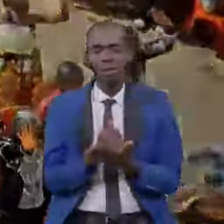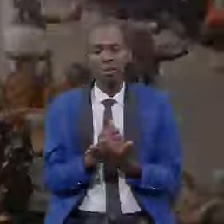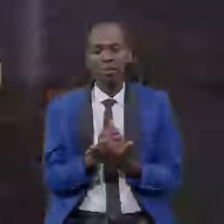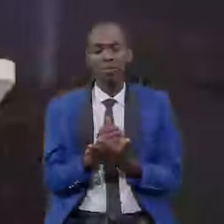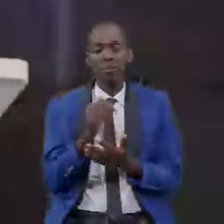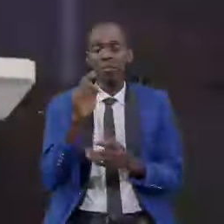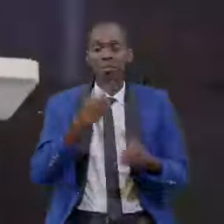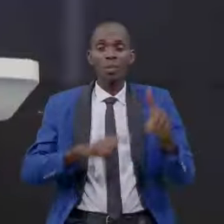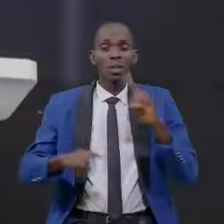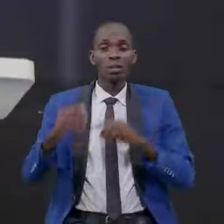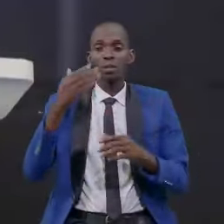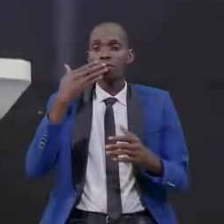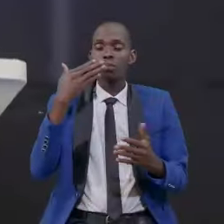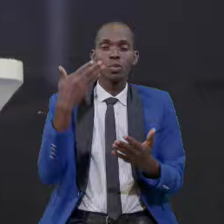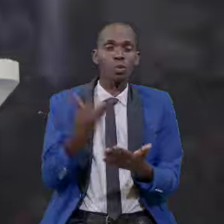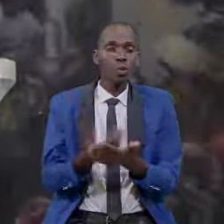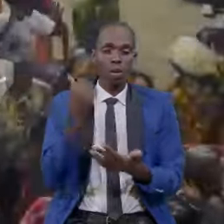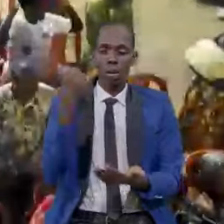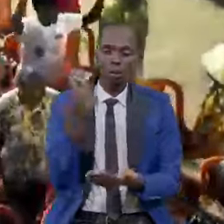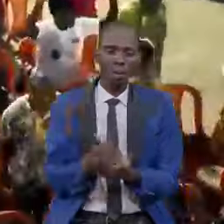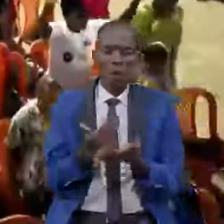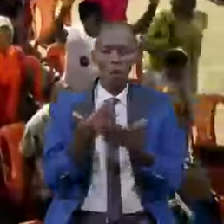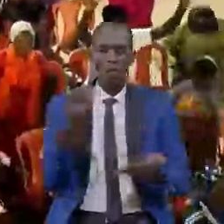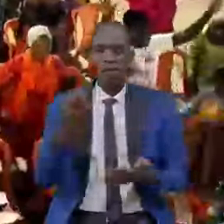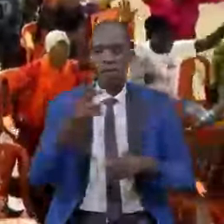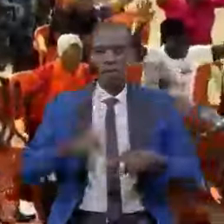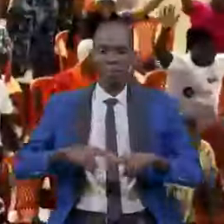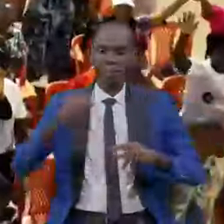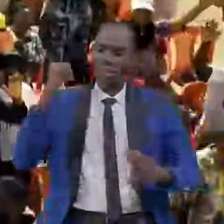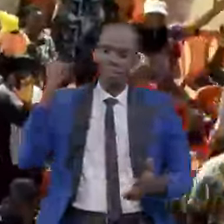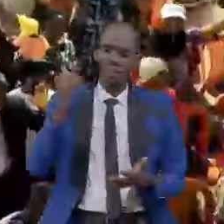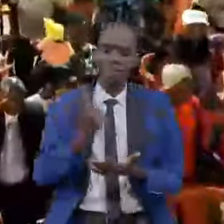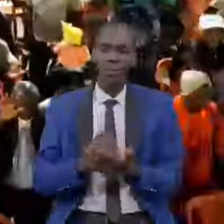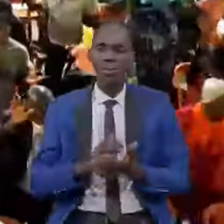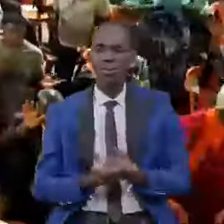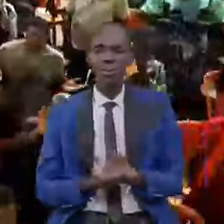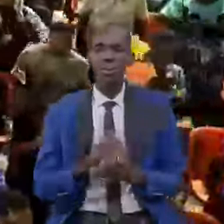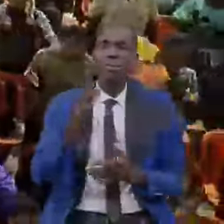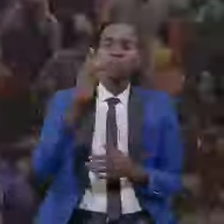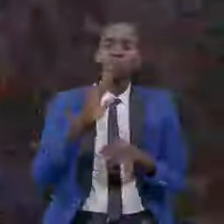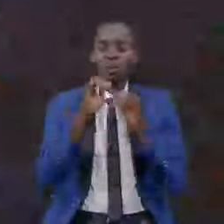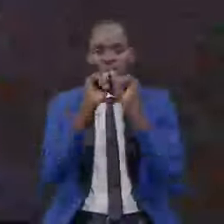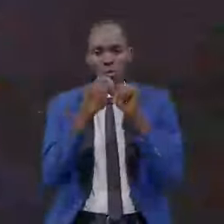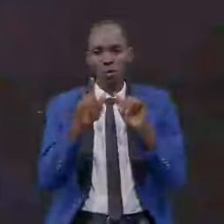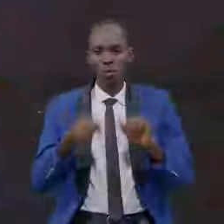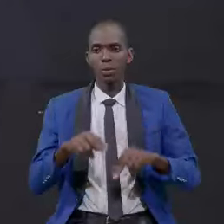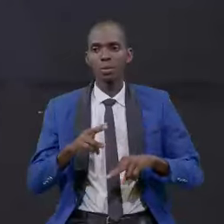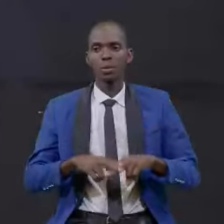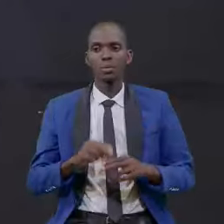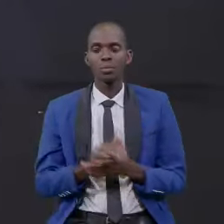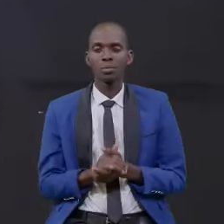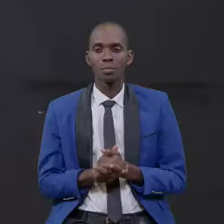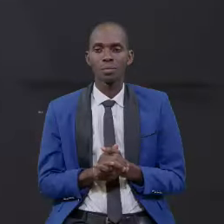good amen before you sit down. Amen. God bless you. You can sit down. And I